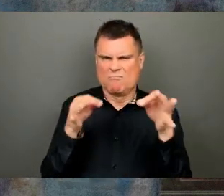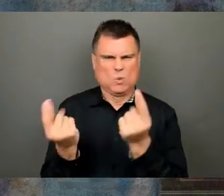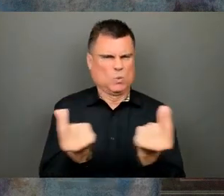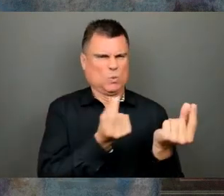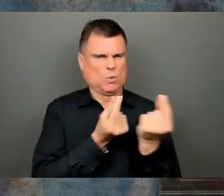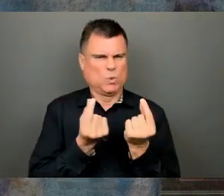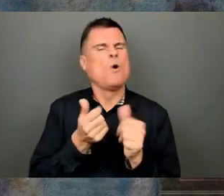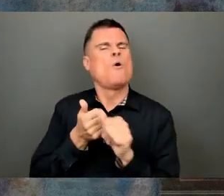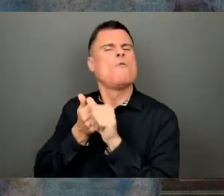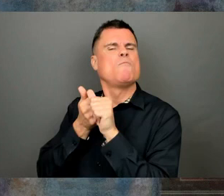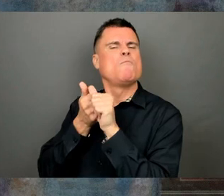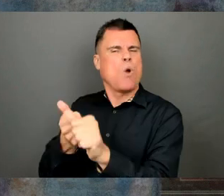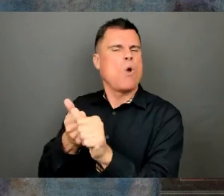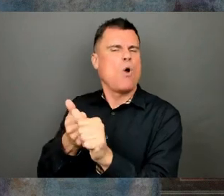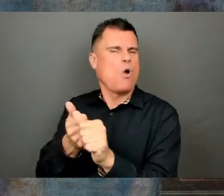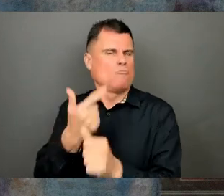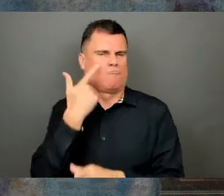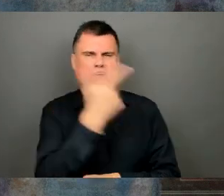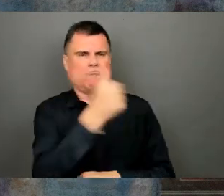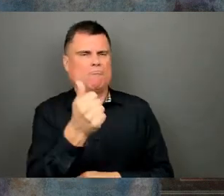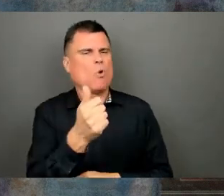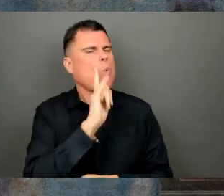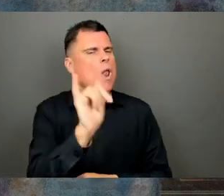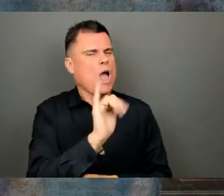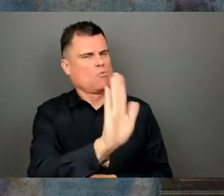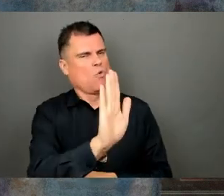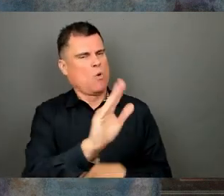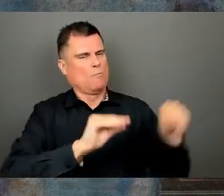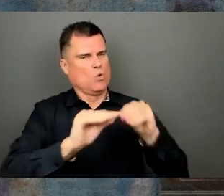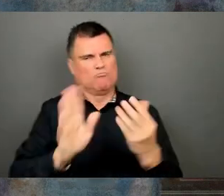Instructions. Follow along in whatever way works best for you.